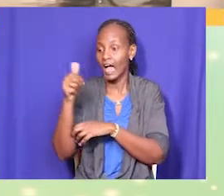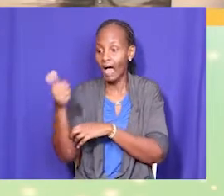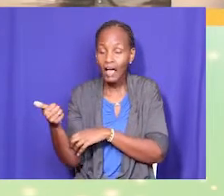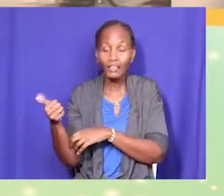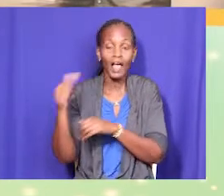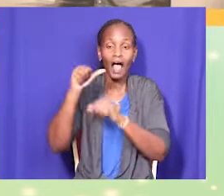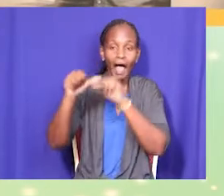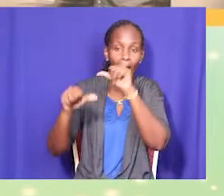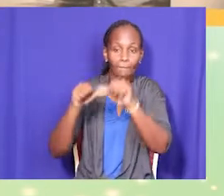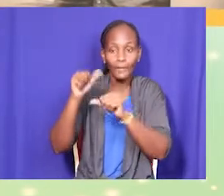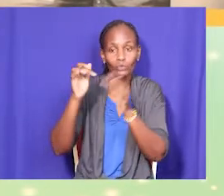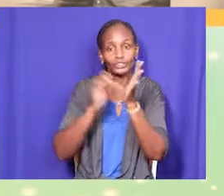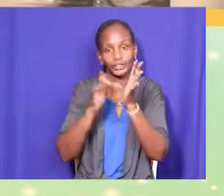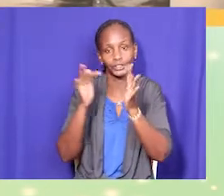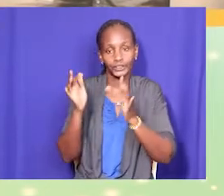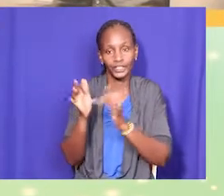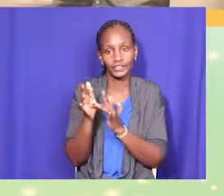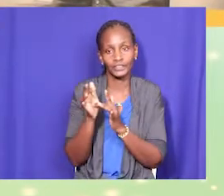about Jesus.